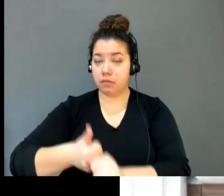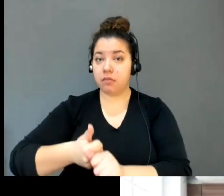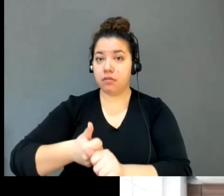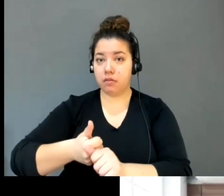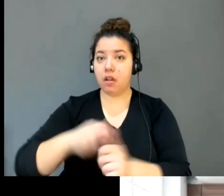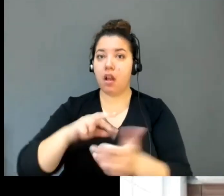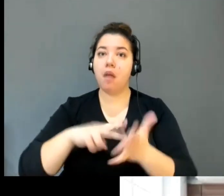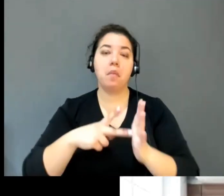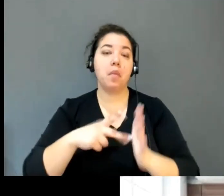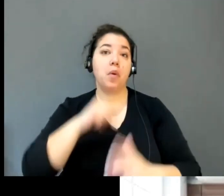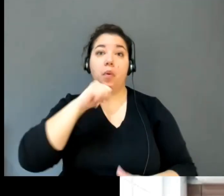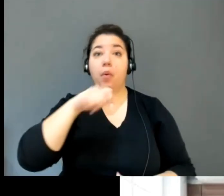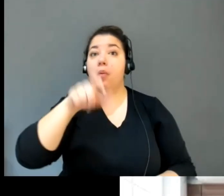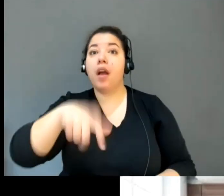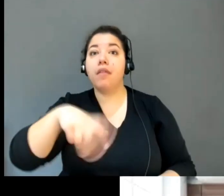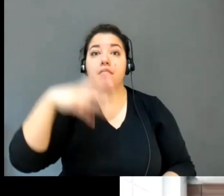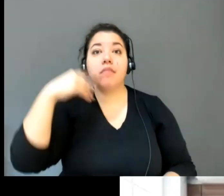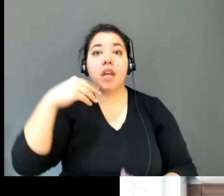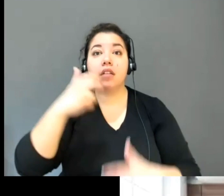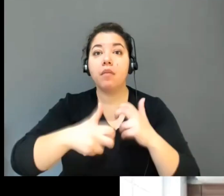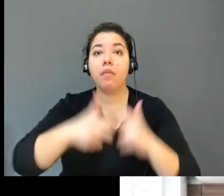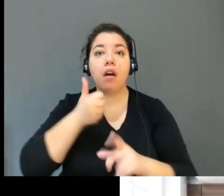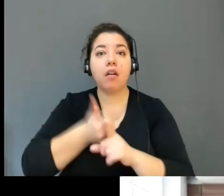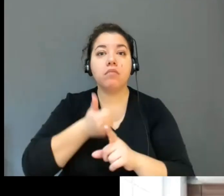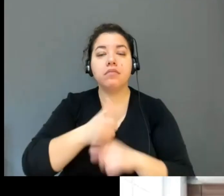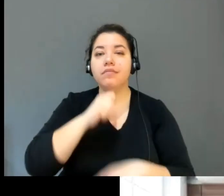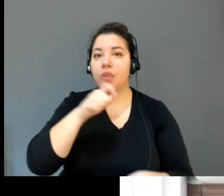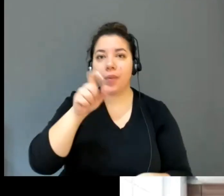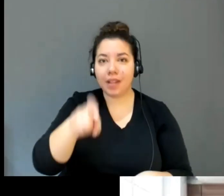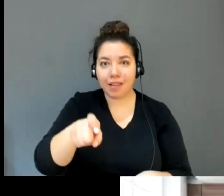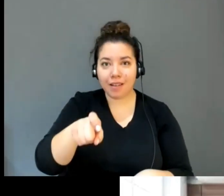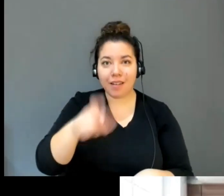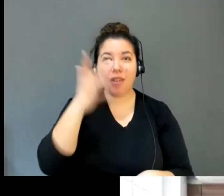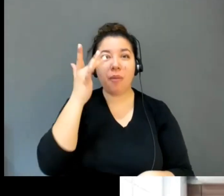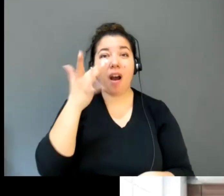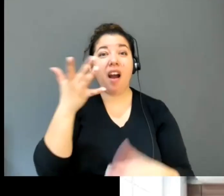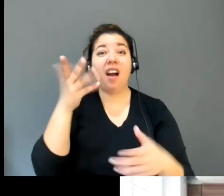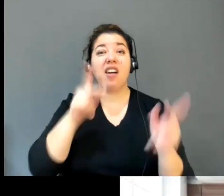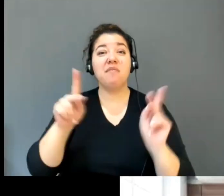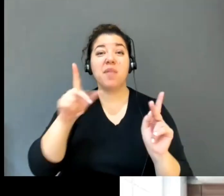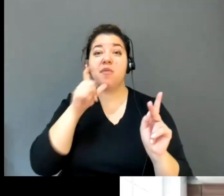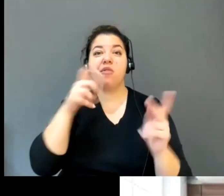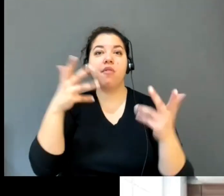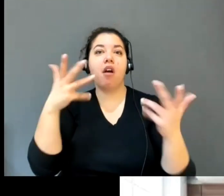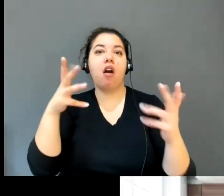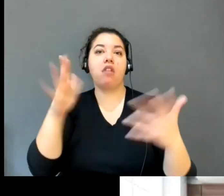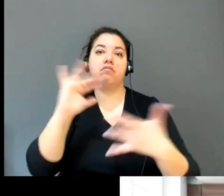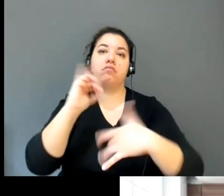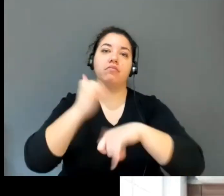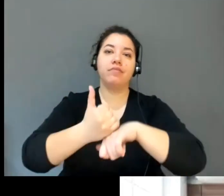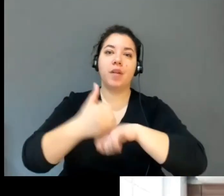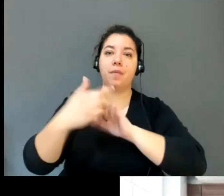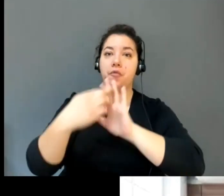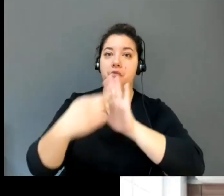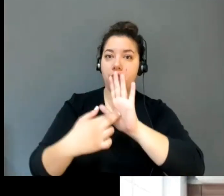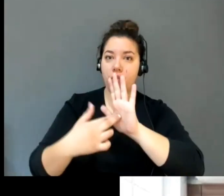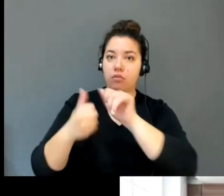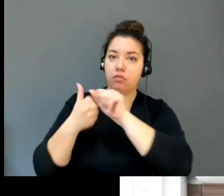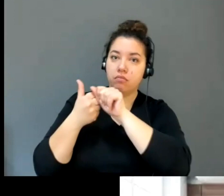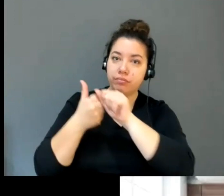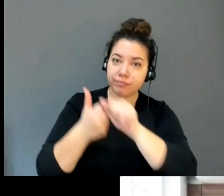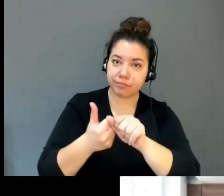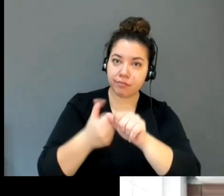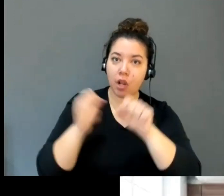of the problem, oftentimes there are experts out there who will put together compliance standards and say, hey, here is